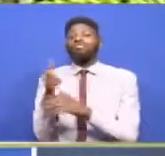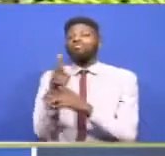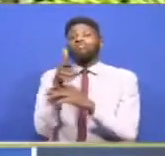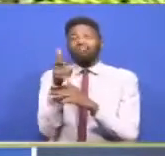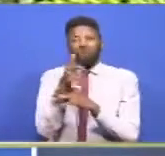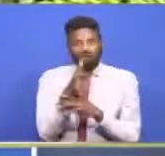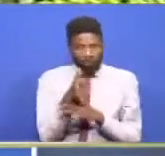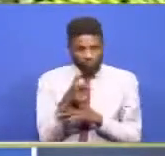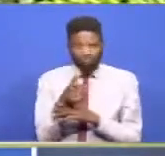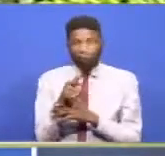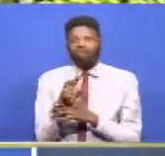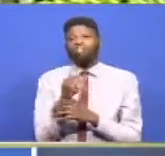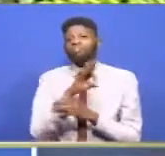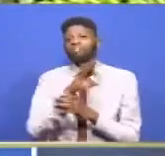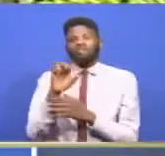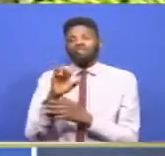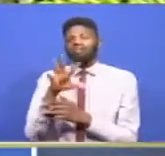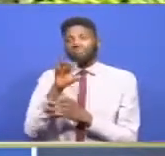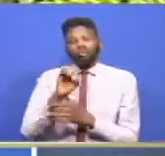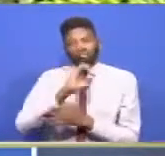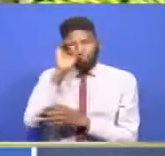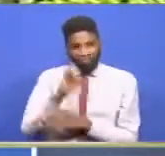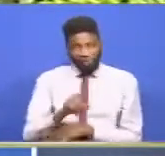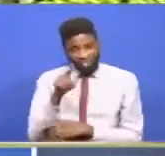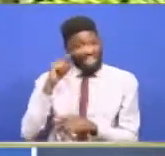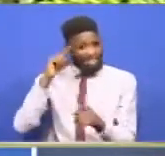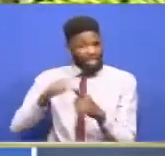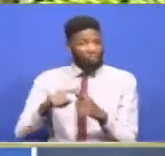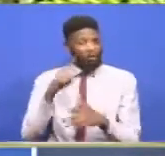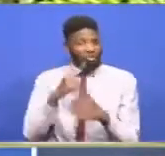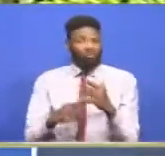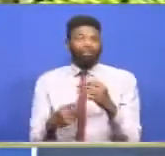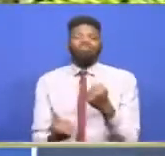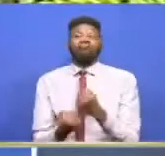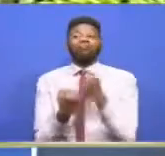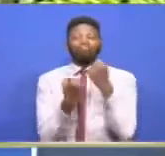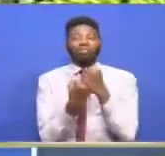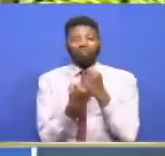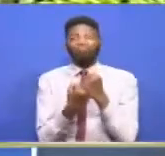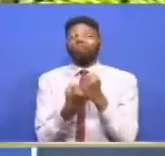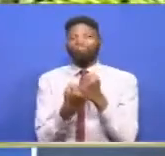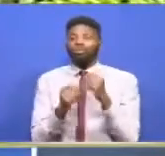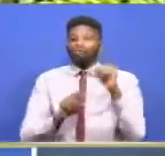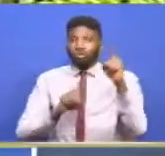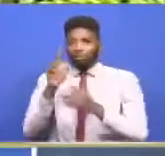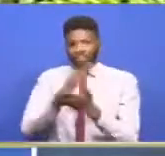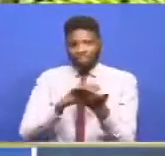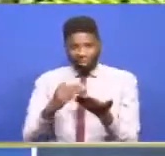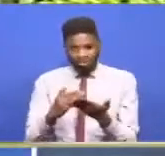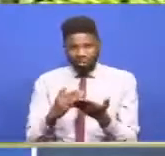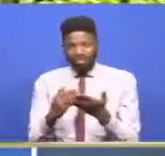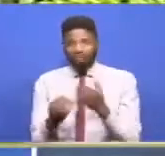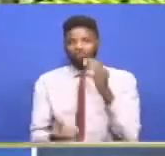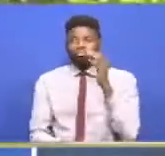are expected to support recovery of the tourism sector, which has been hurt by the COVID-19